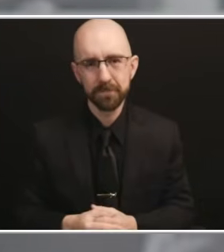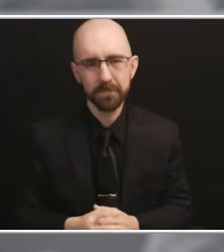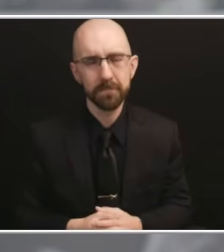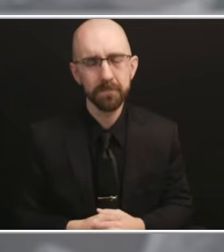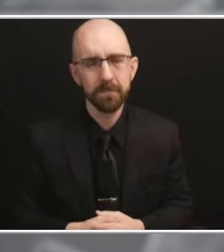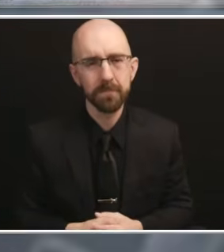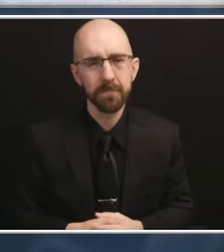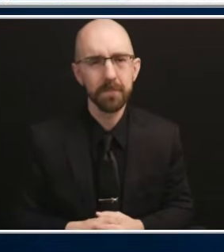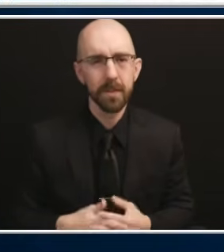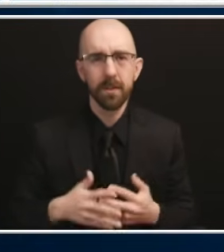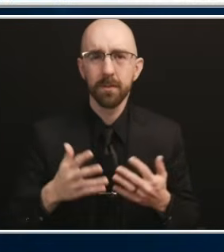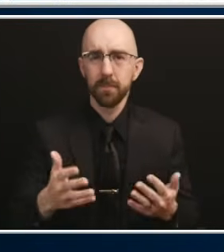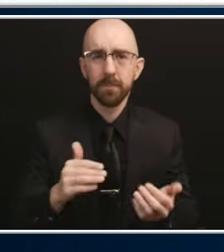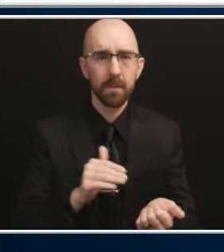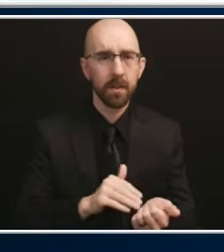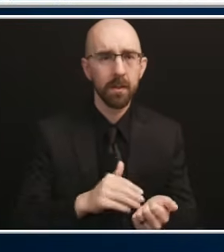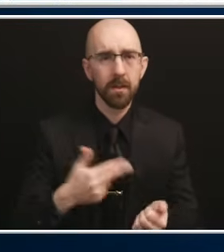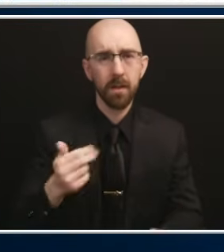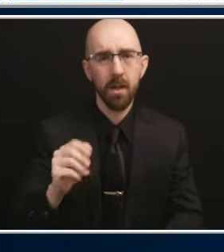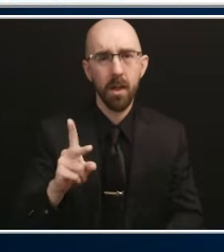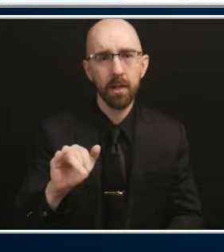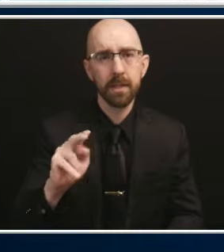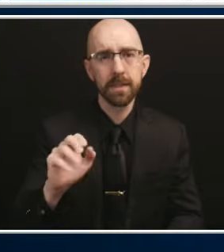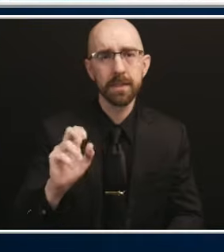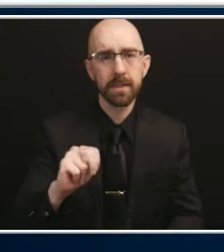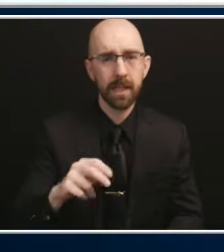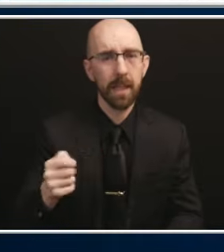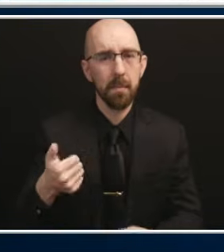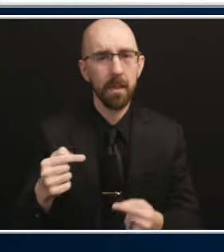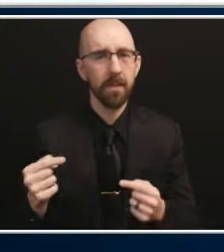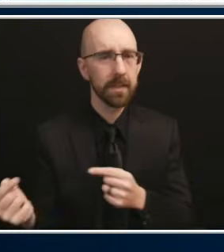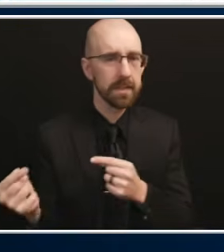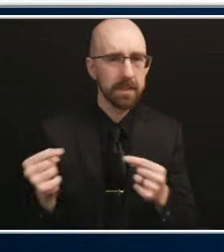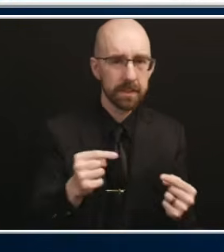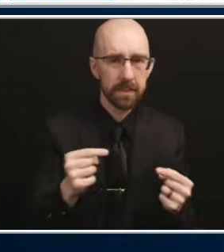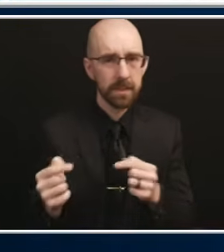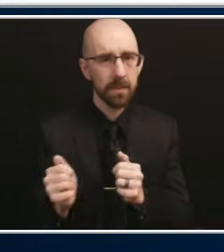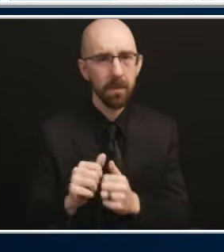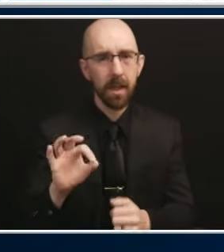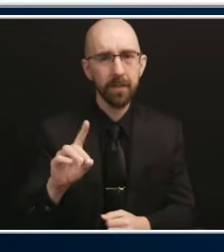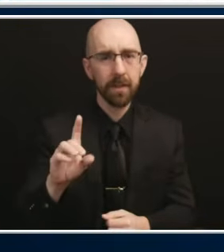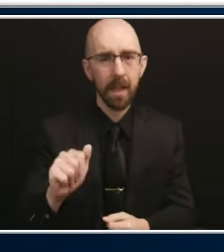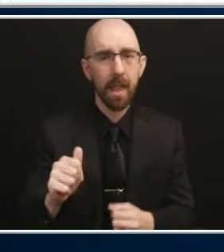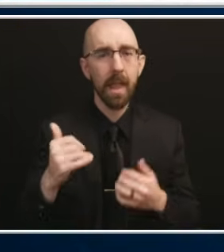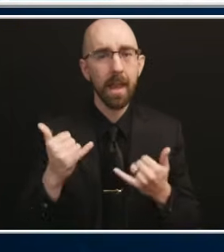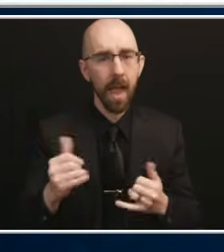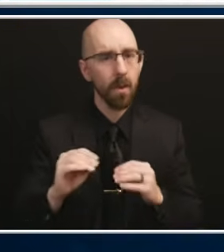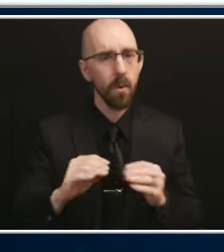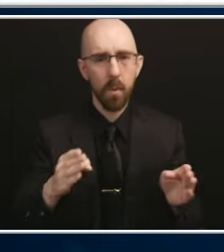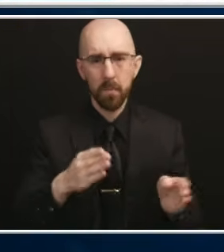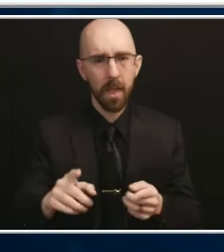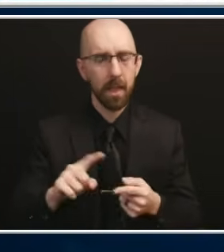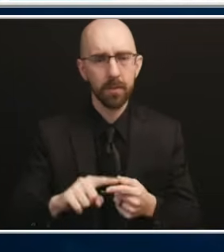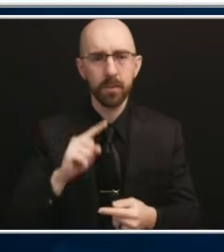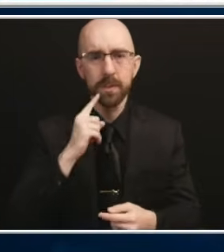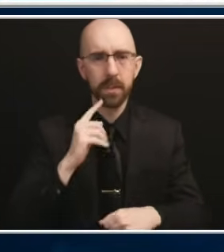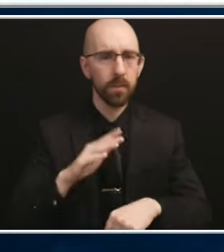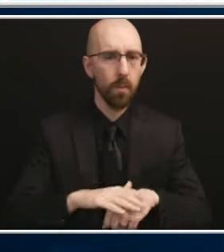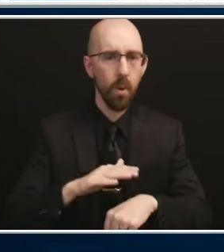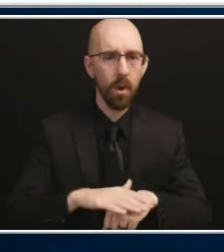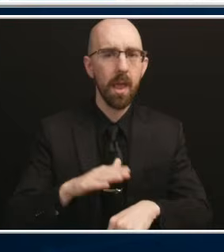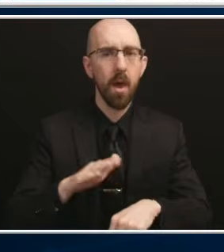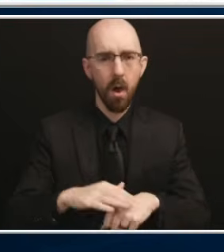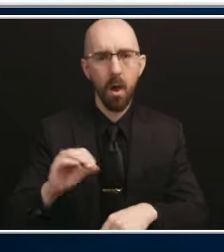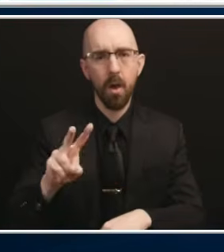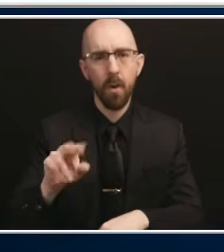So Dr. Hawkinson, there's been a bit of back and forth with the FDA. It's now reportedly has no plans to put the most serious warning on COVID